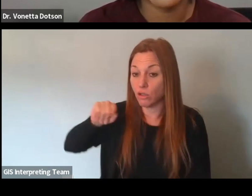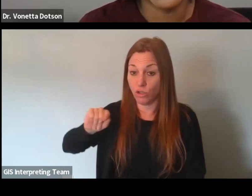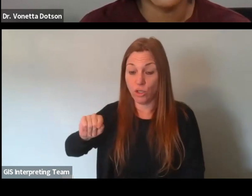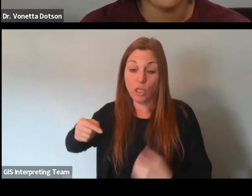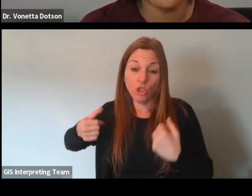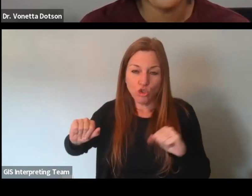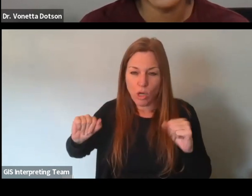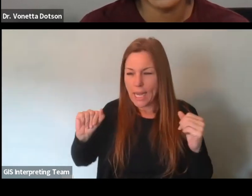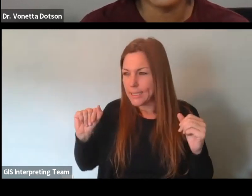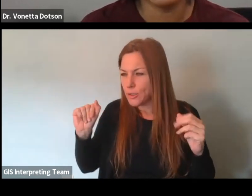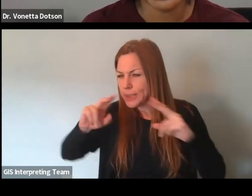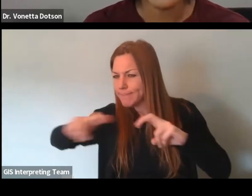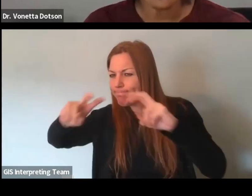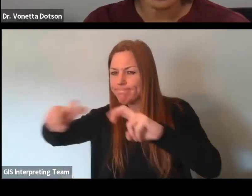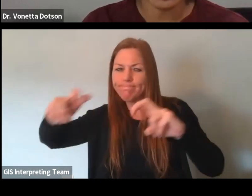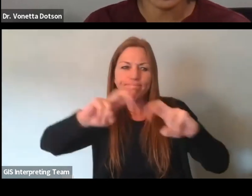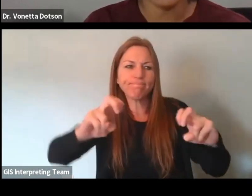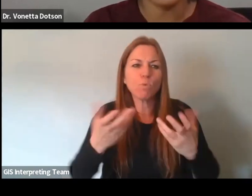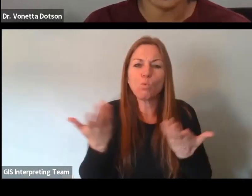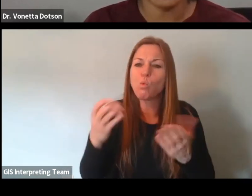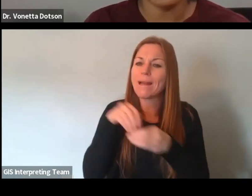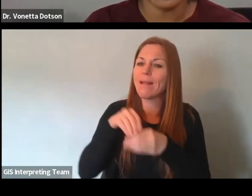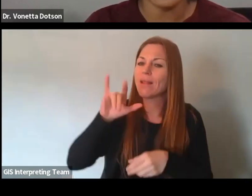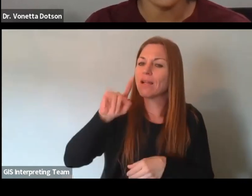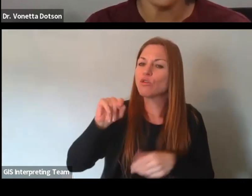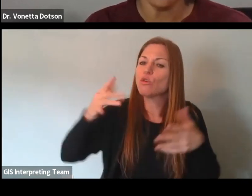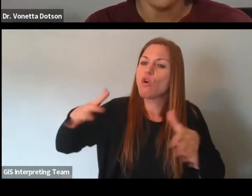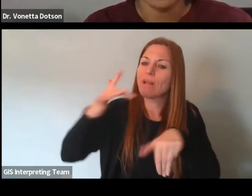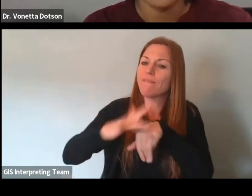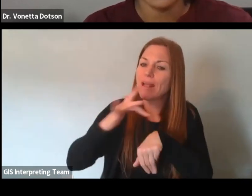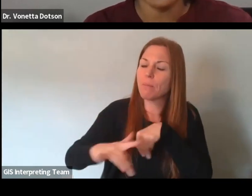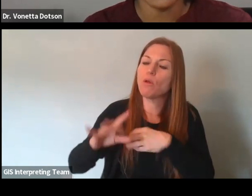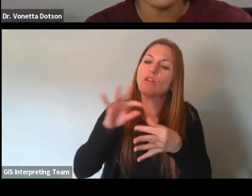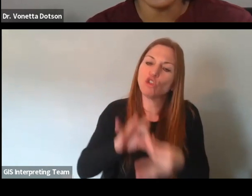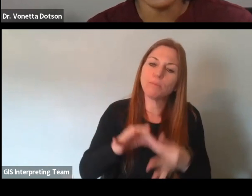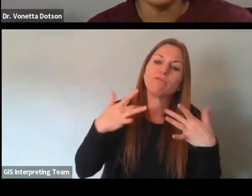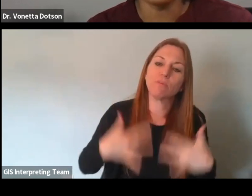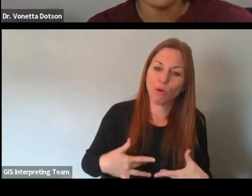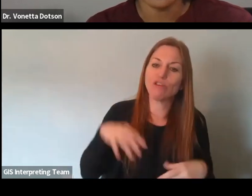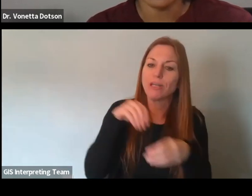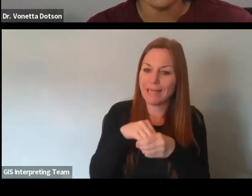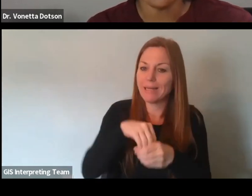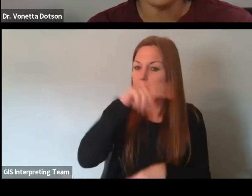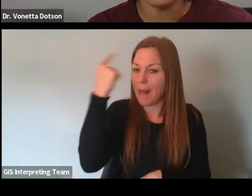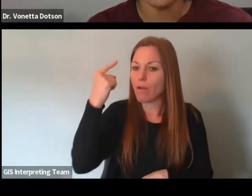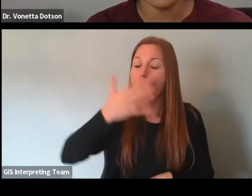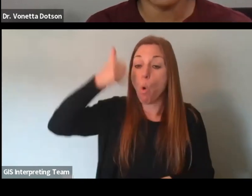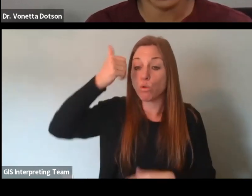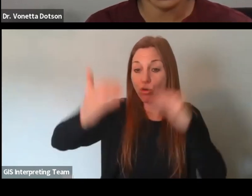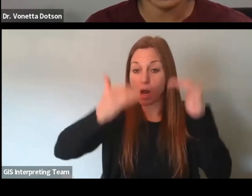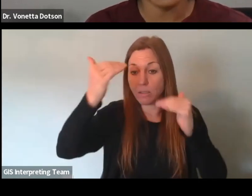adults. So as she was doing the study, she initially did a lit search that